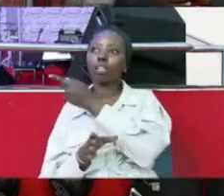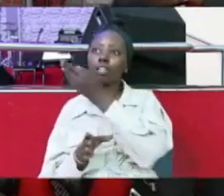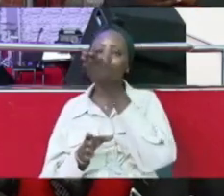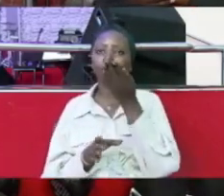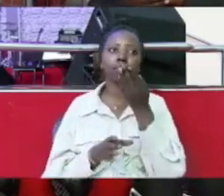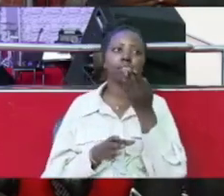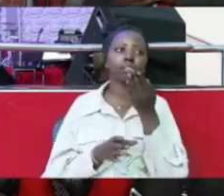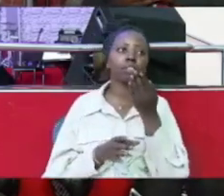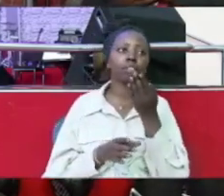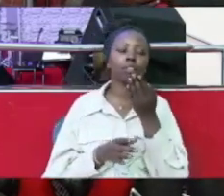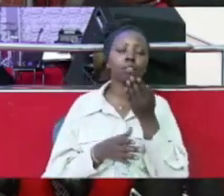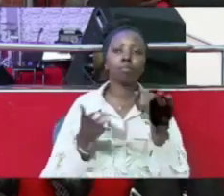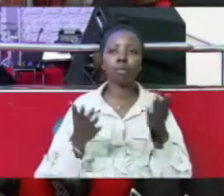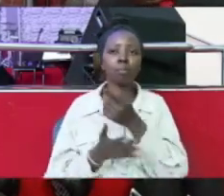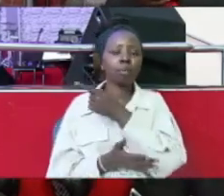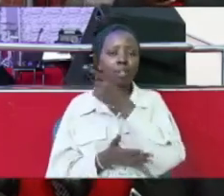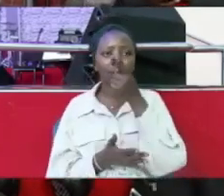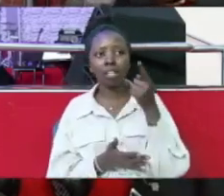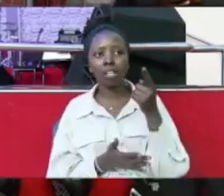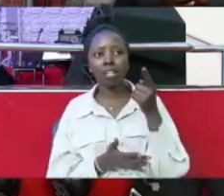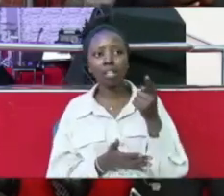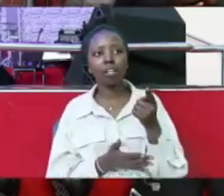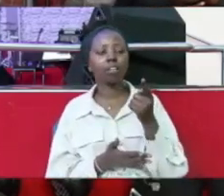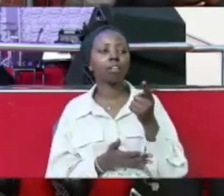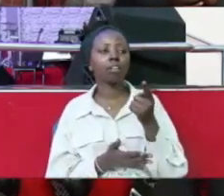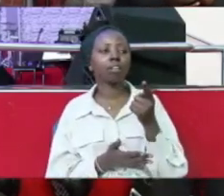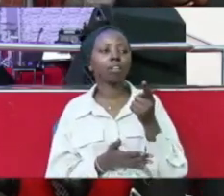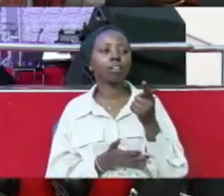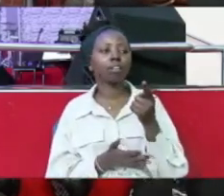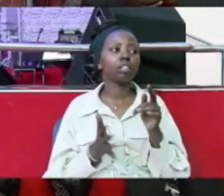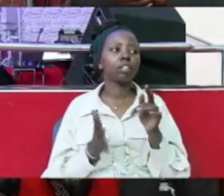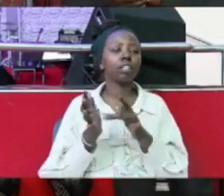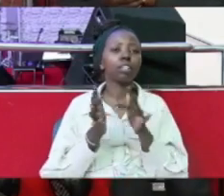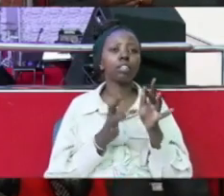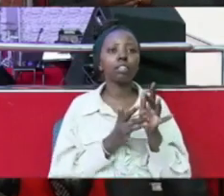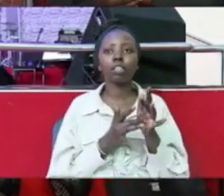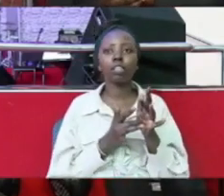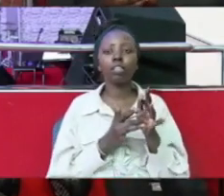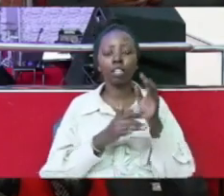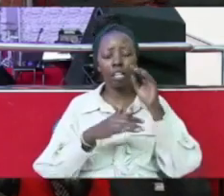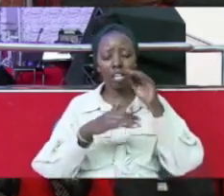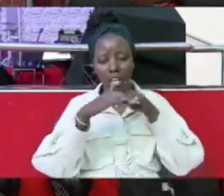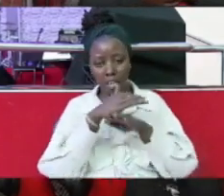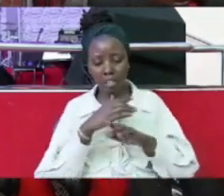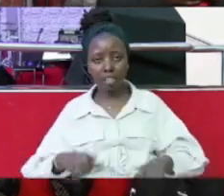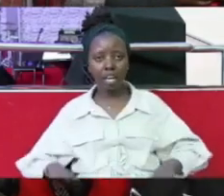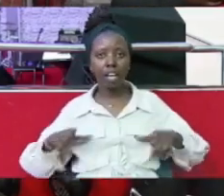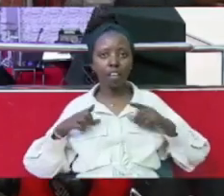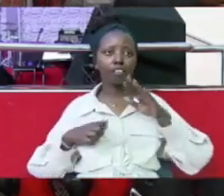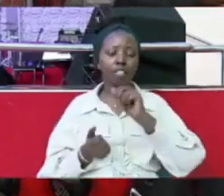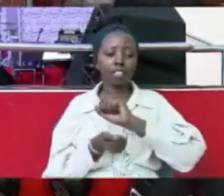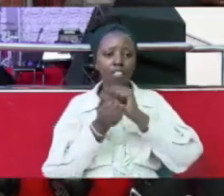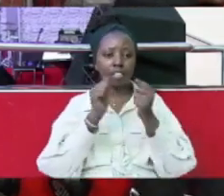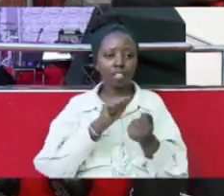So are you there? And Jesus is going to come into your life and is going to change and transform your life.